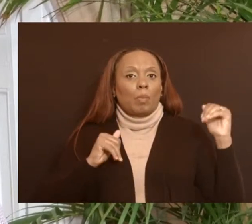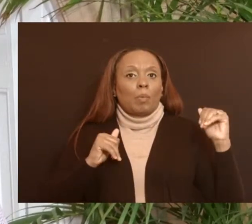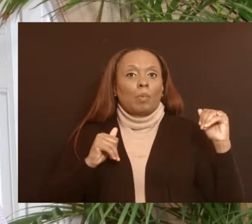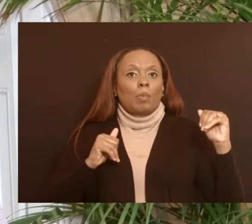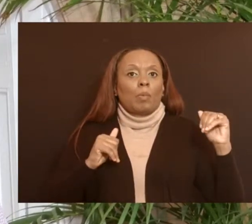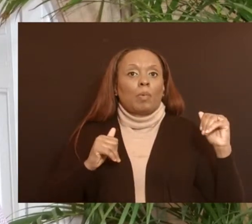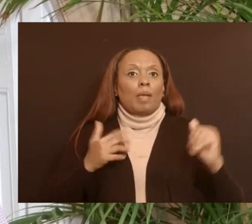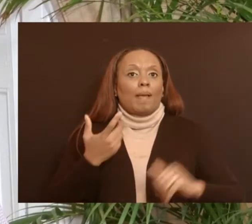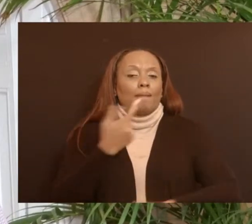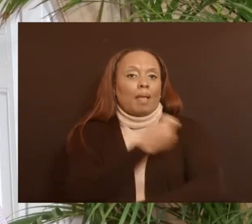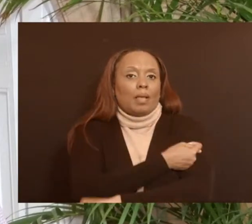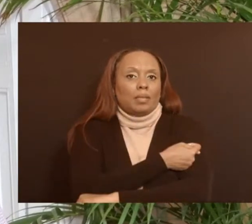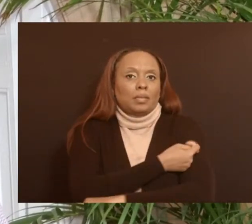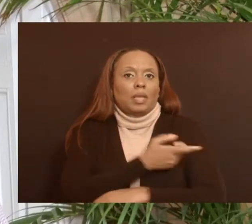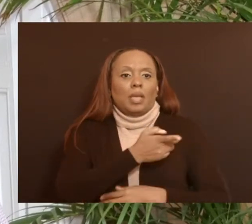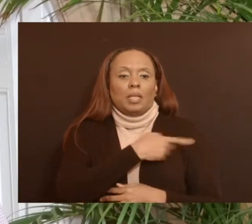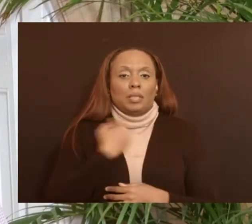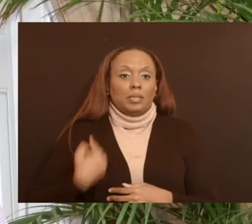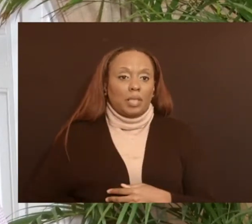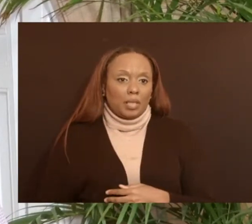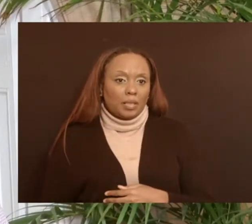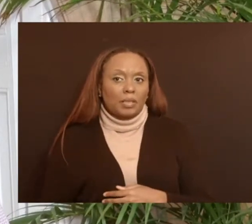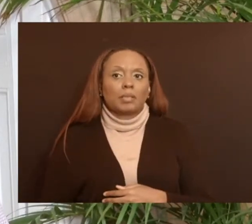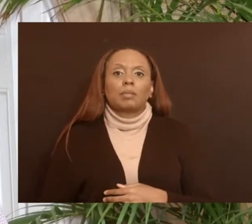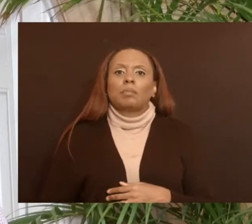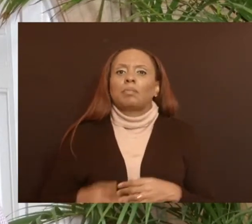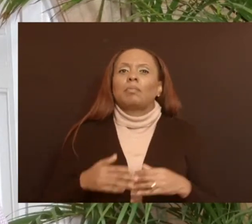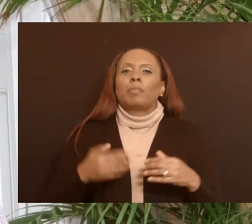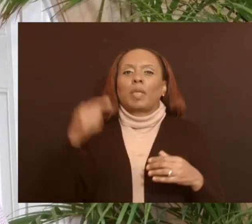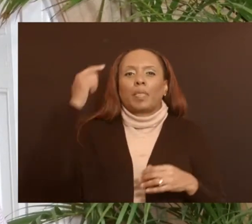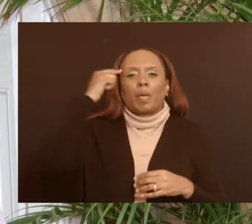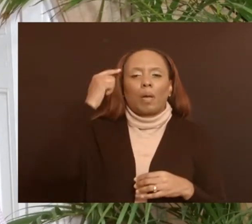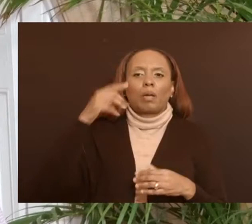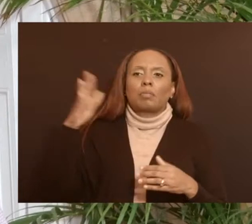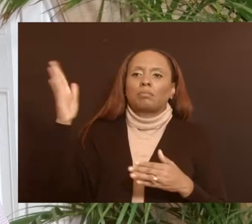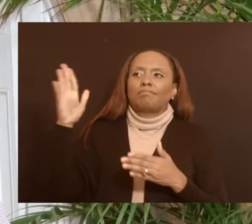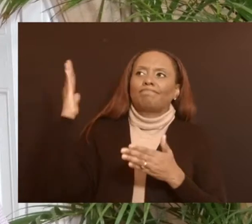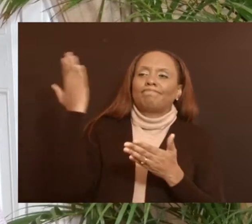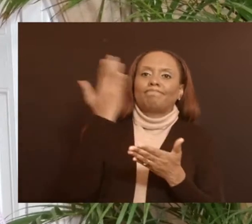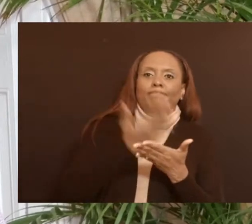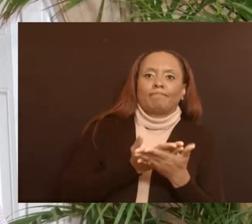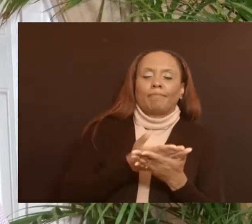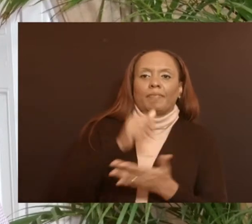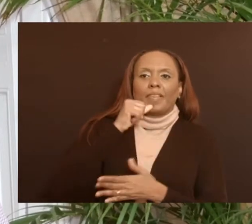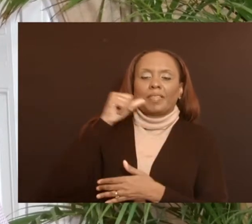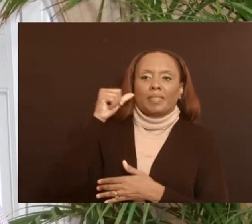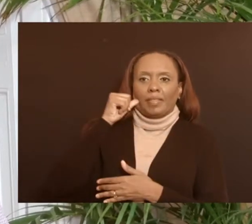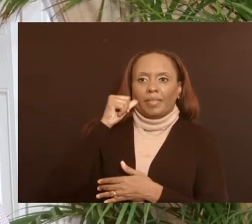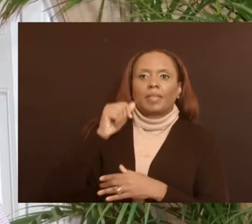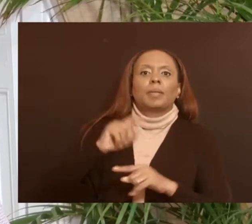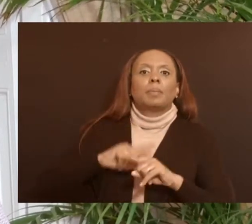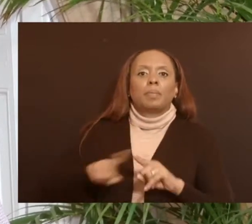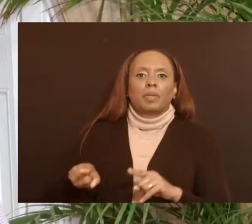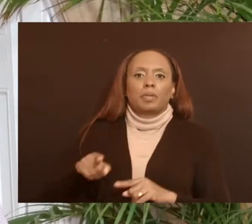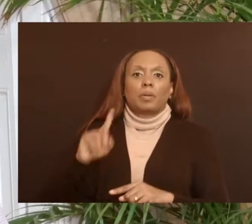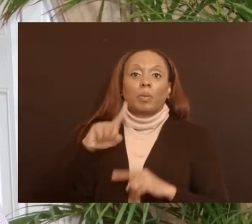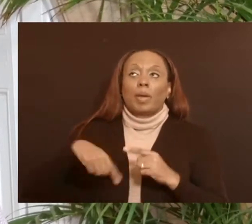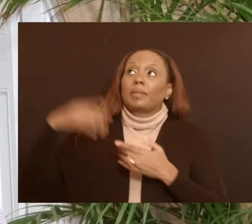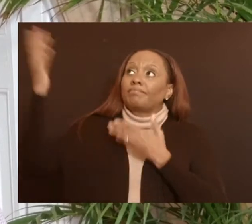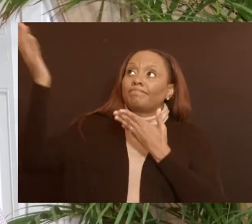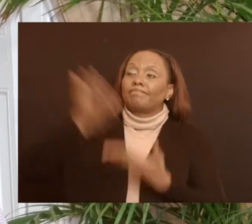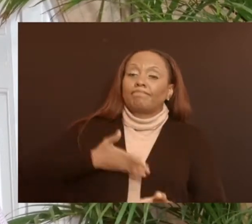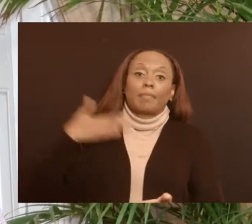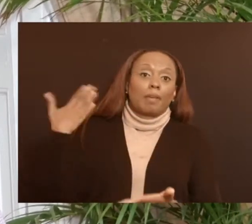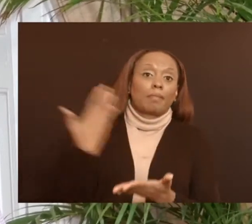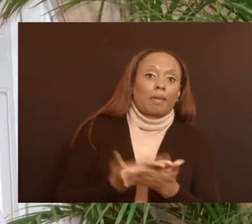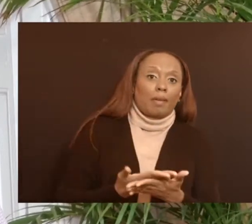here on Friday, but there was a delay, but that will be yet another option. So what we are trying to